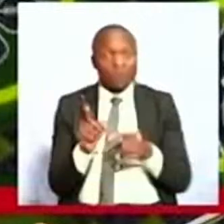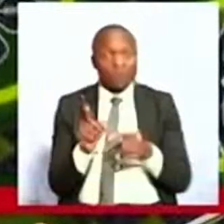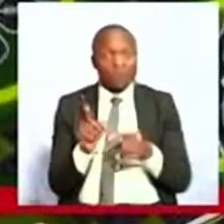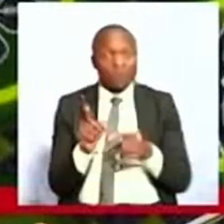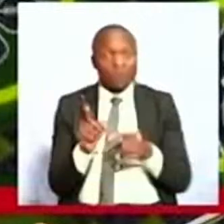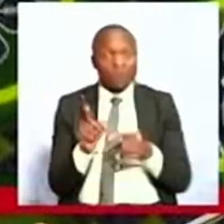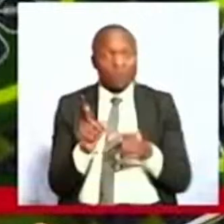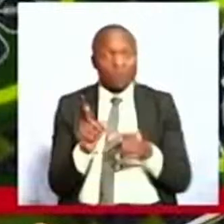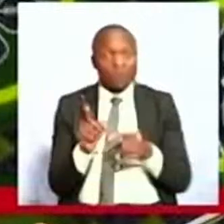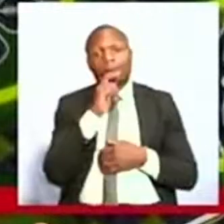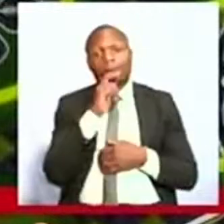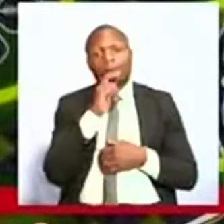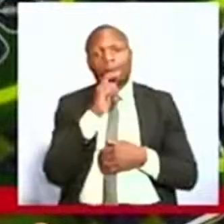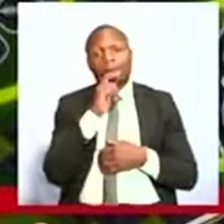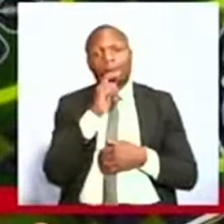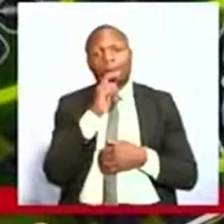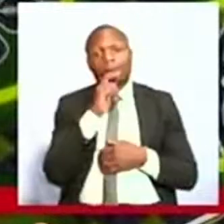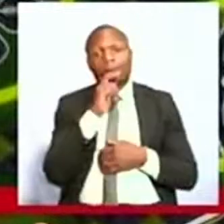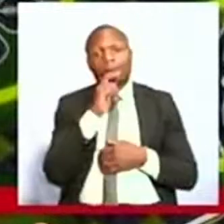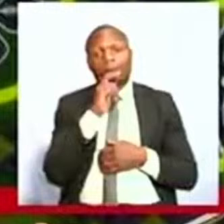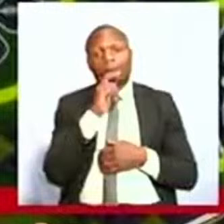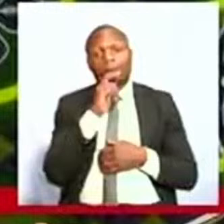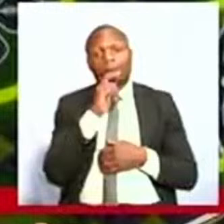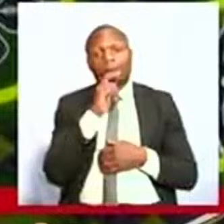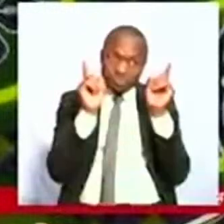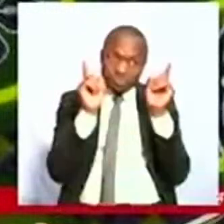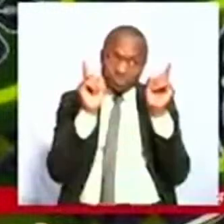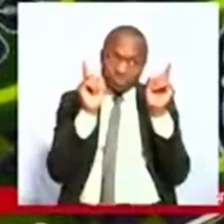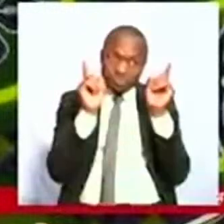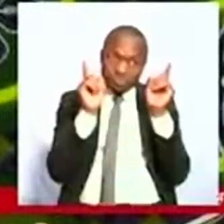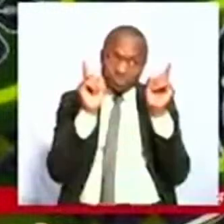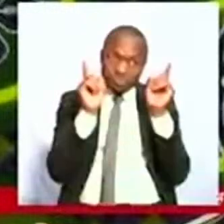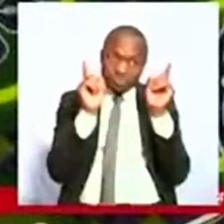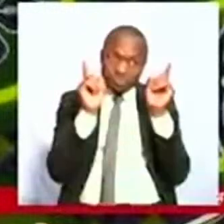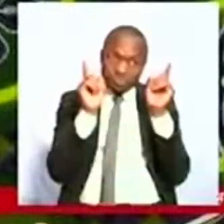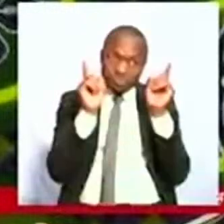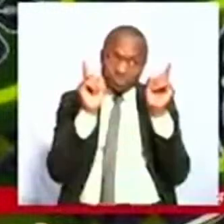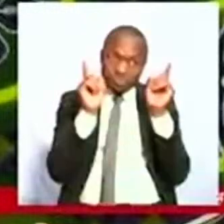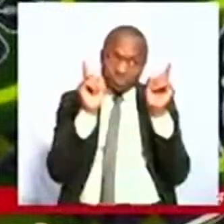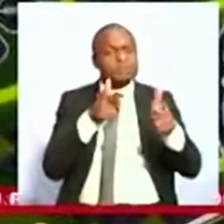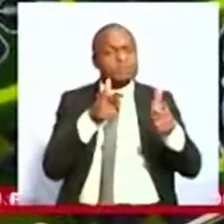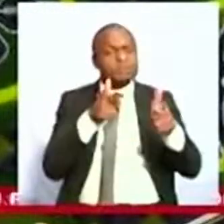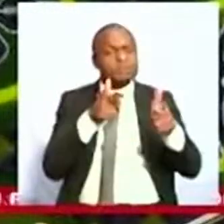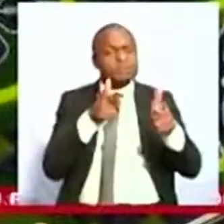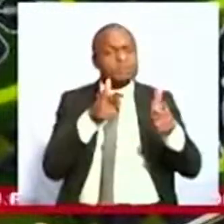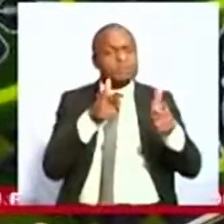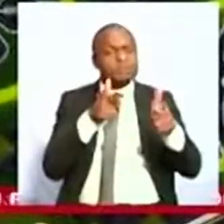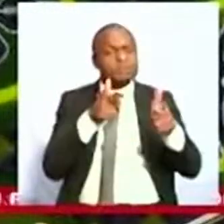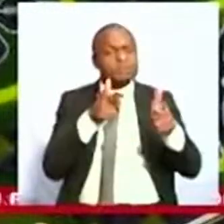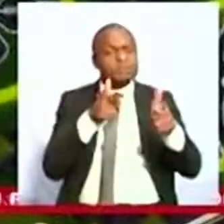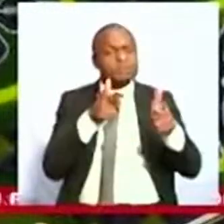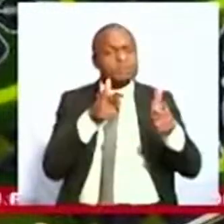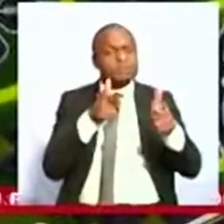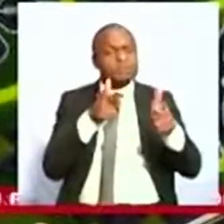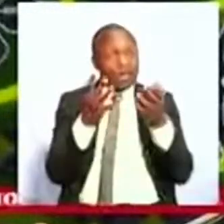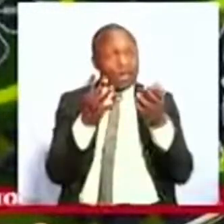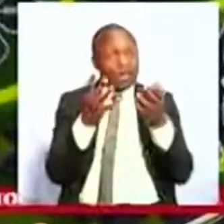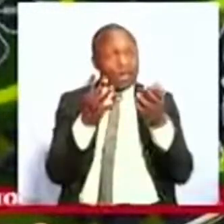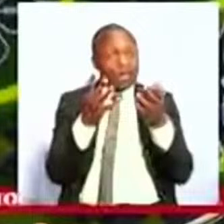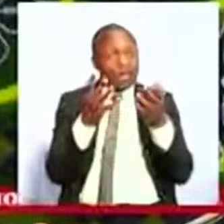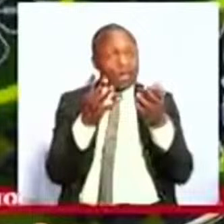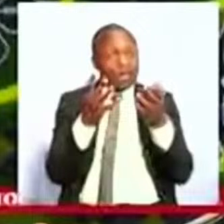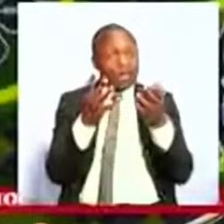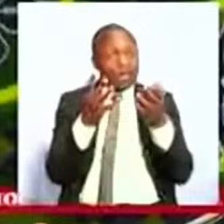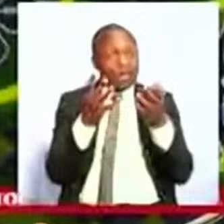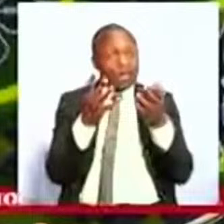man wakes up today, not the way we were saying about shooting out people. He just wants to kill, just to massacre